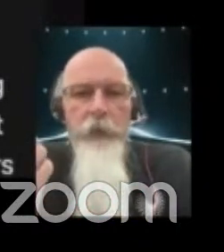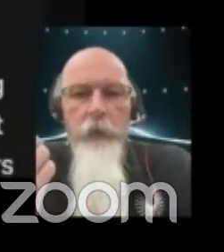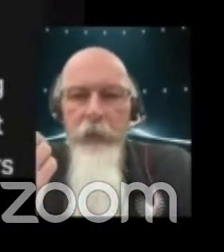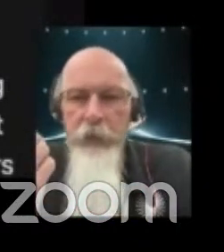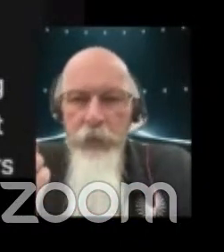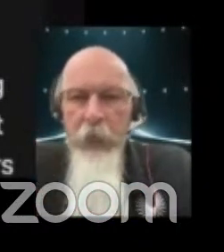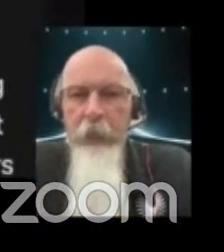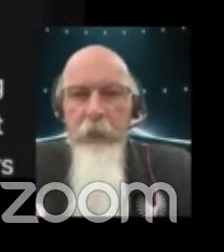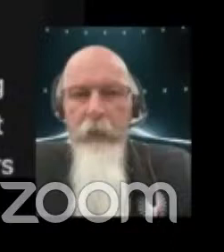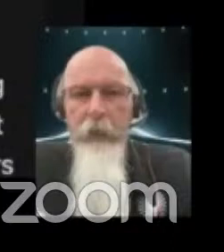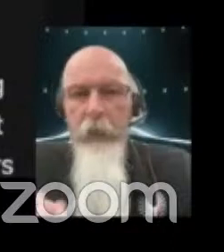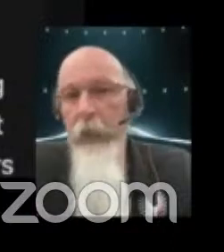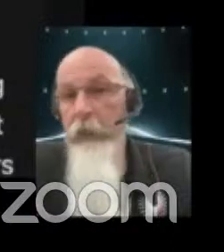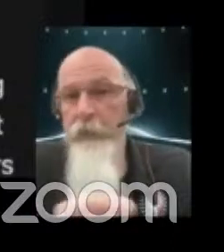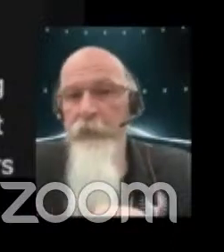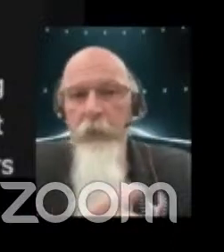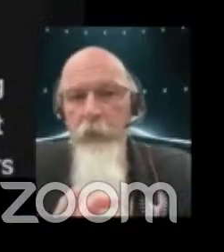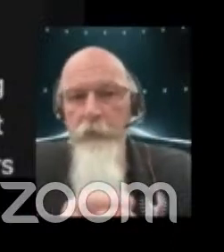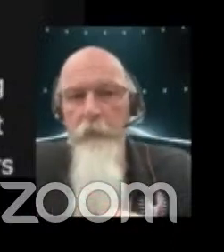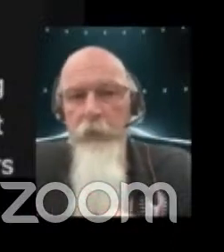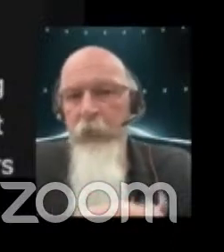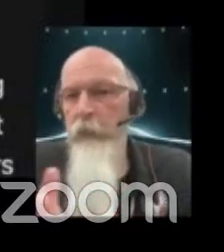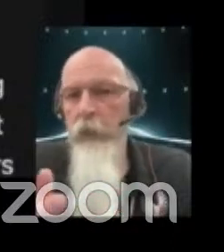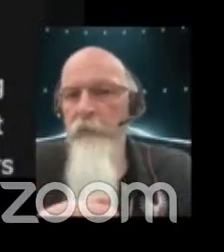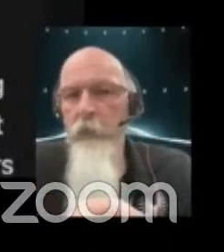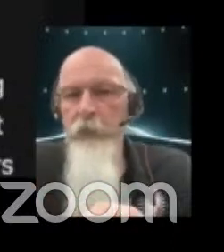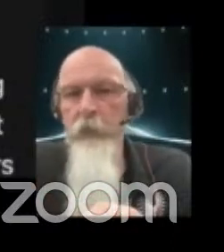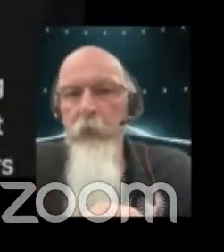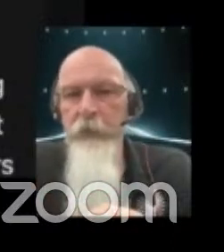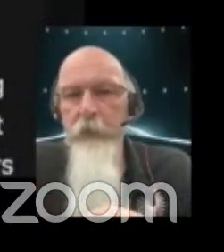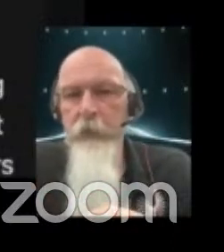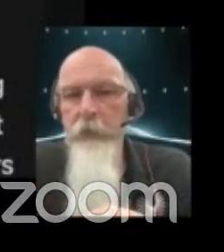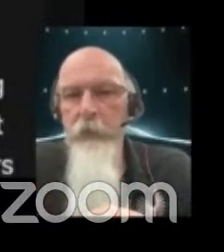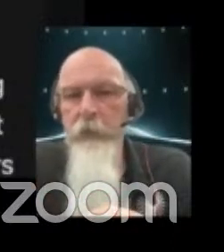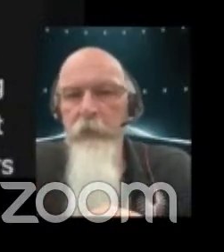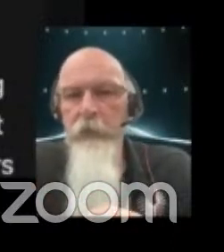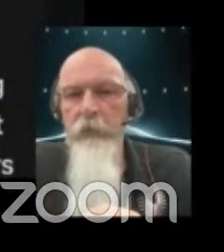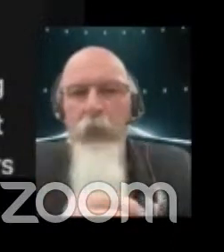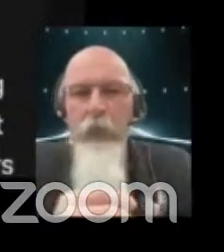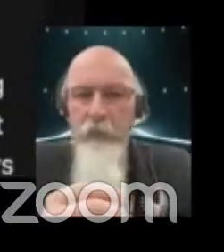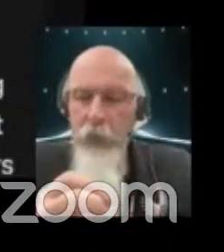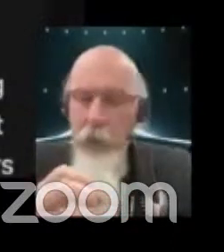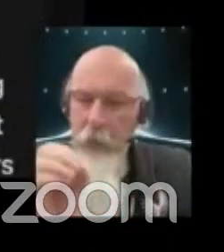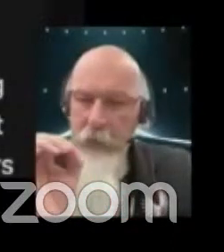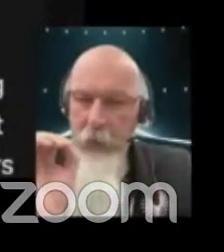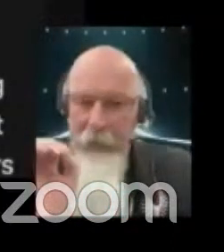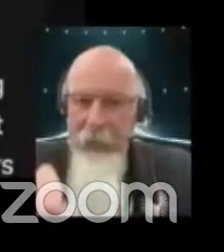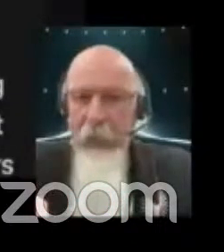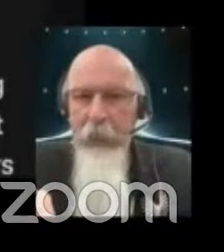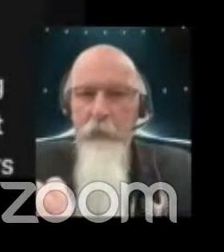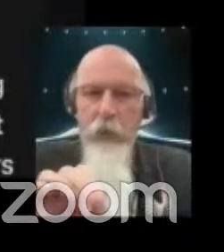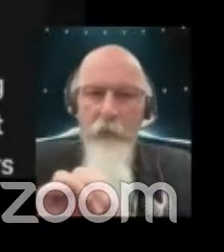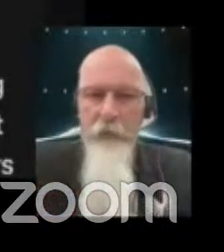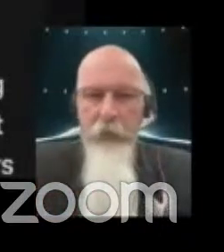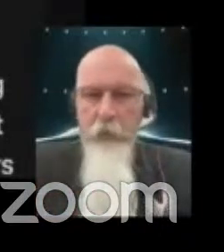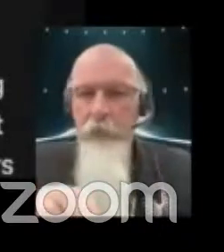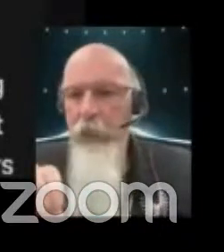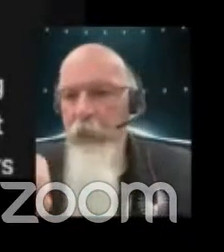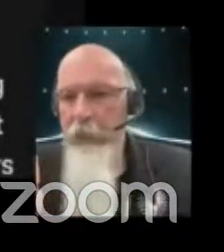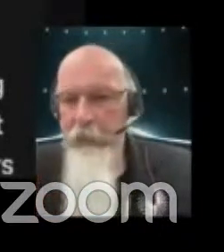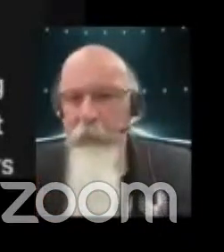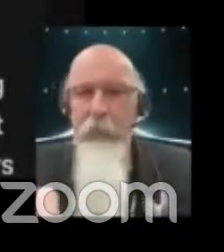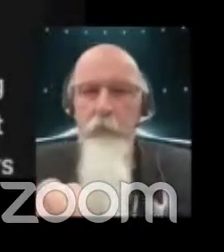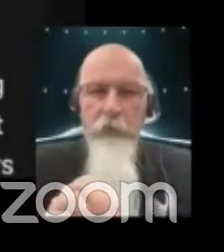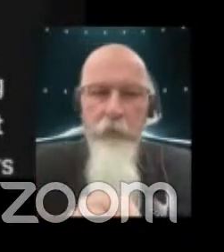so who's actually checking that data and as you see on this one the data learn from is curated it's curated by a team of